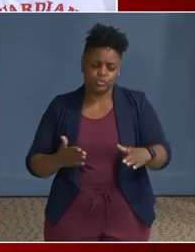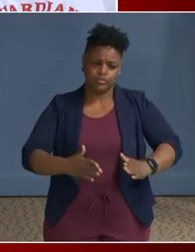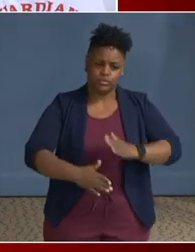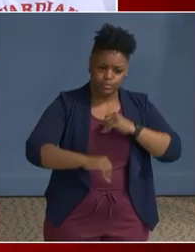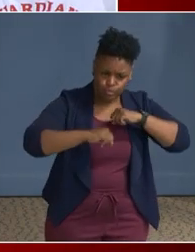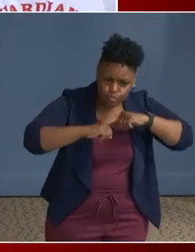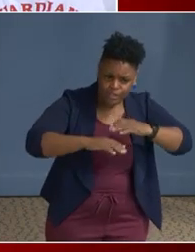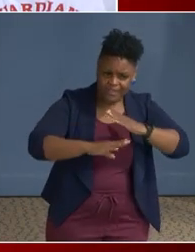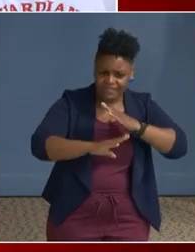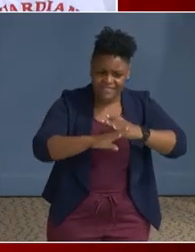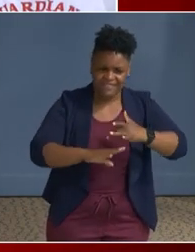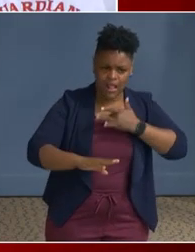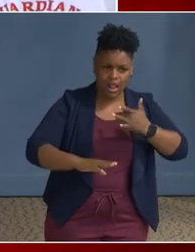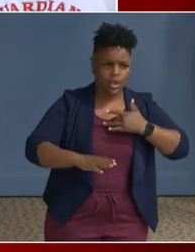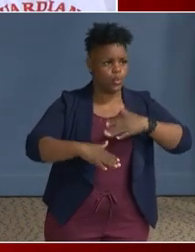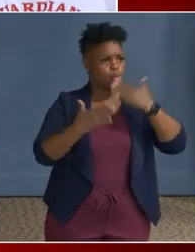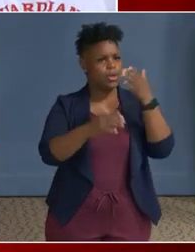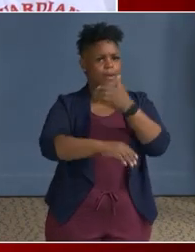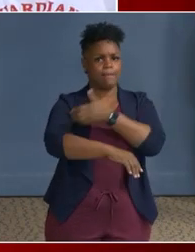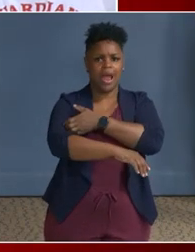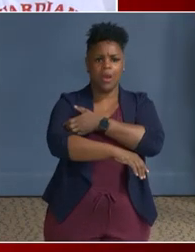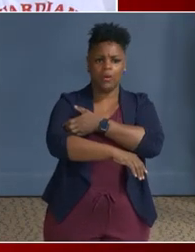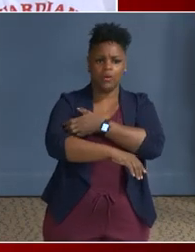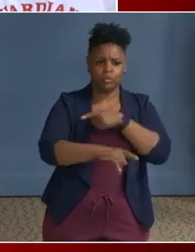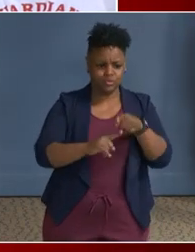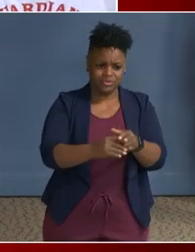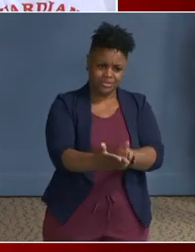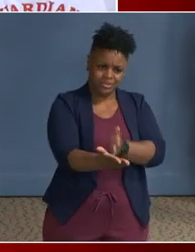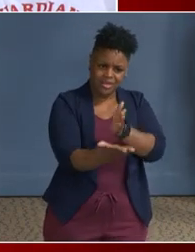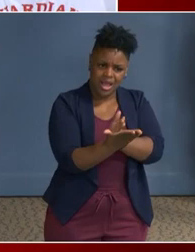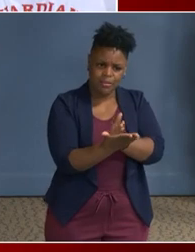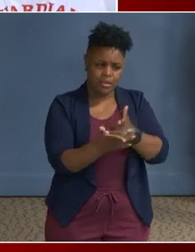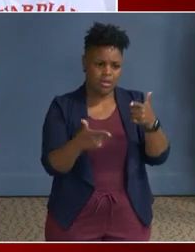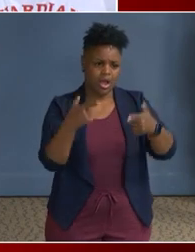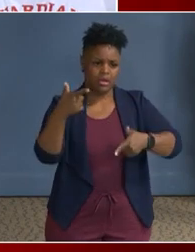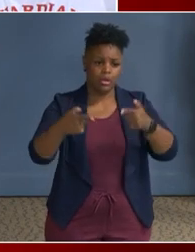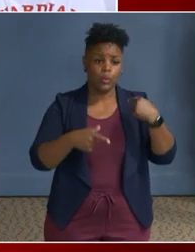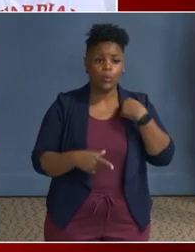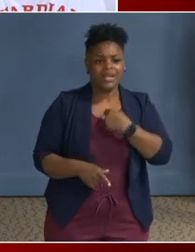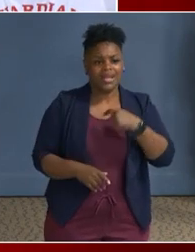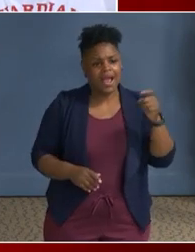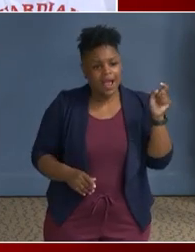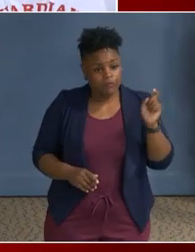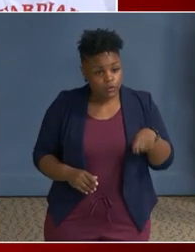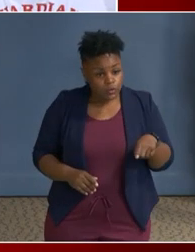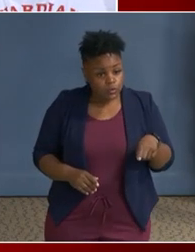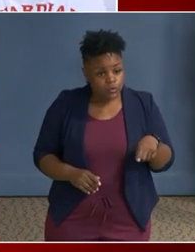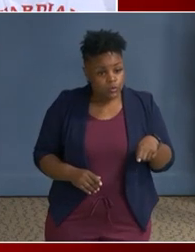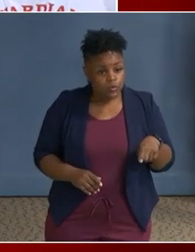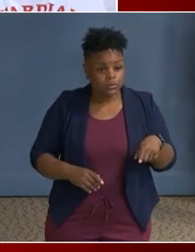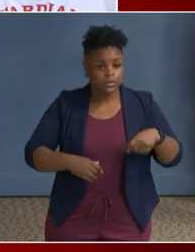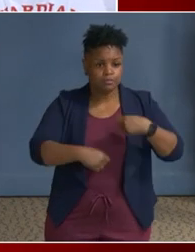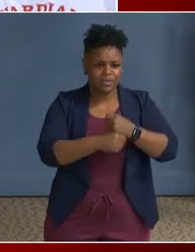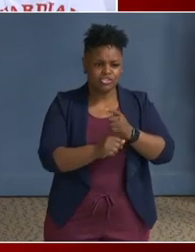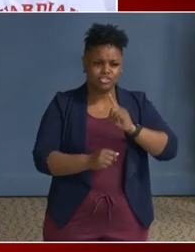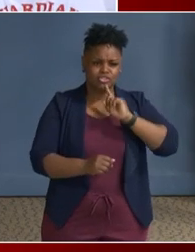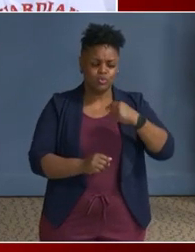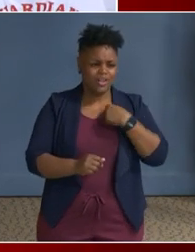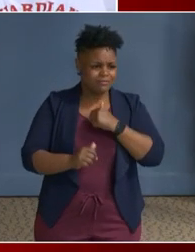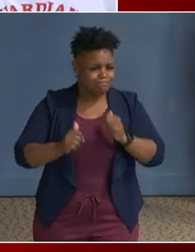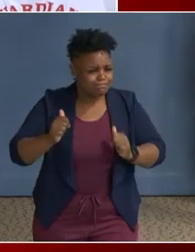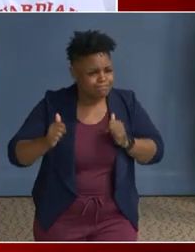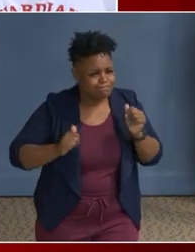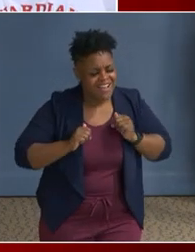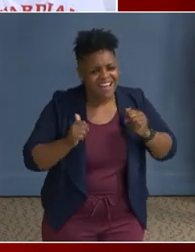gun violence. We have to make sure that we're using every tool at